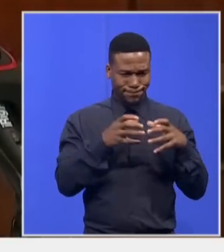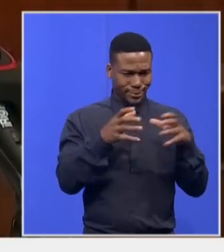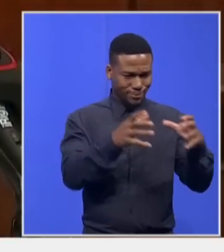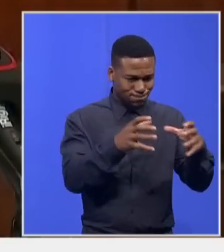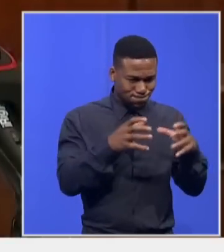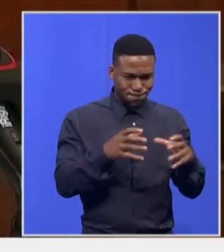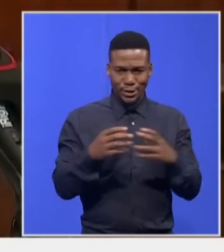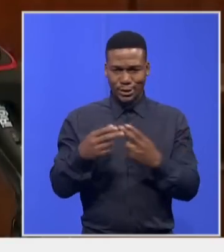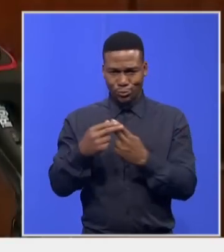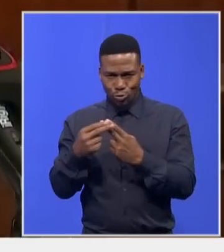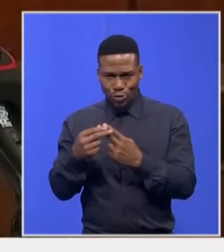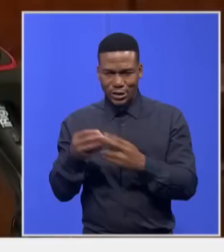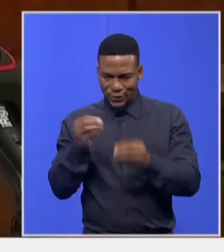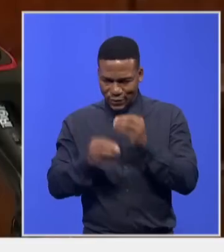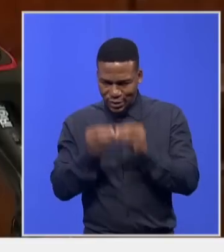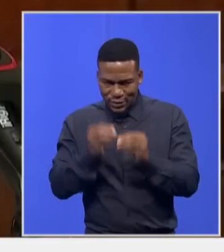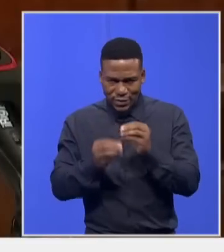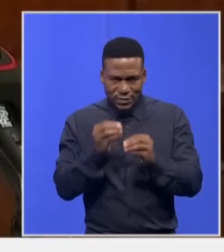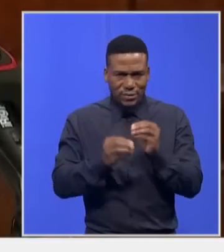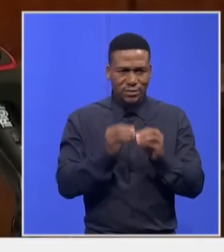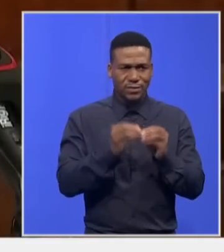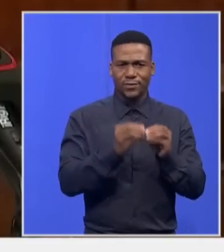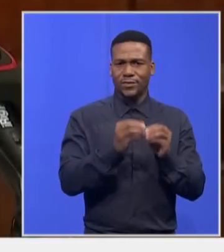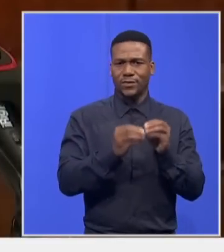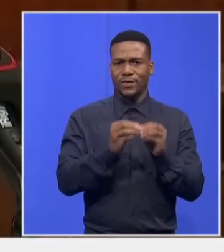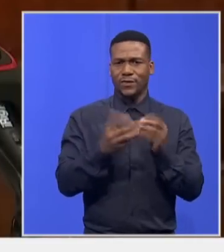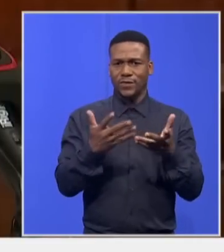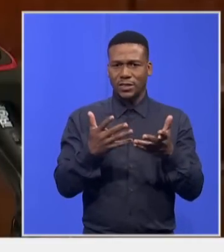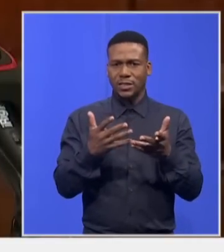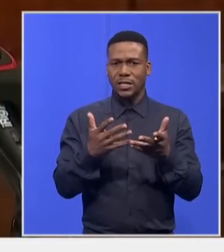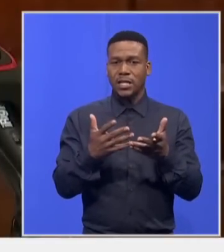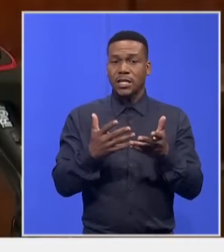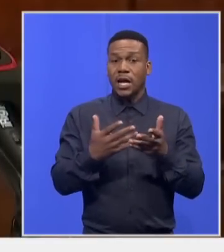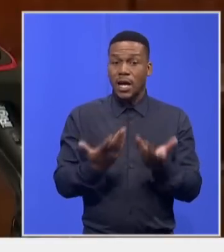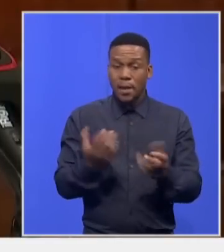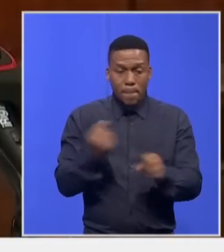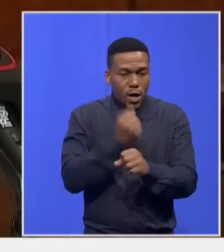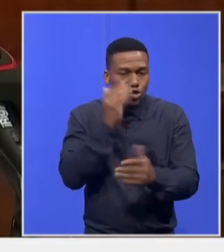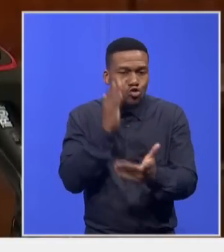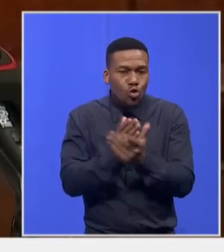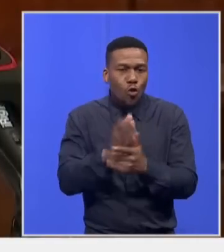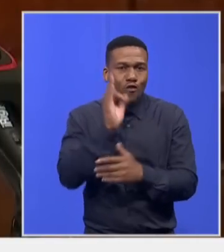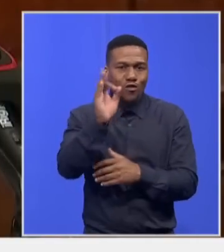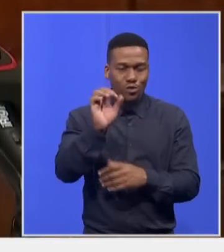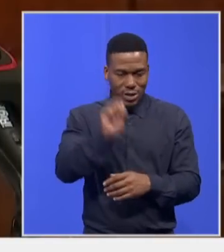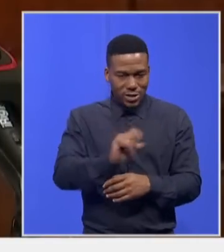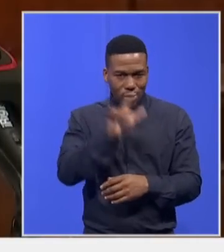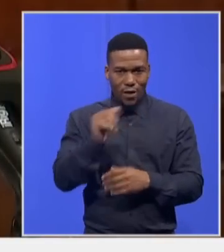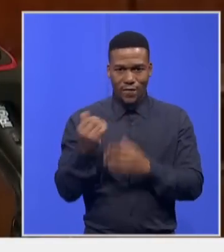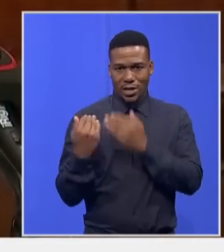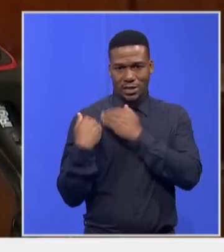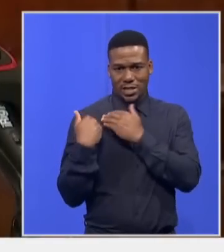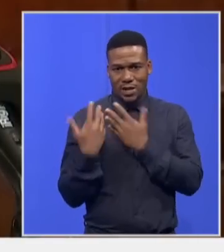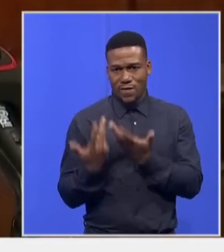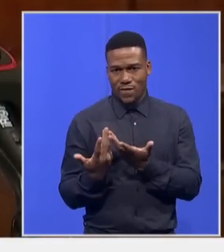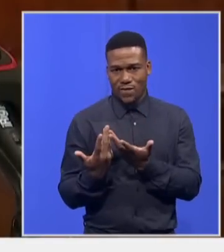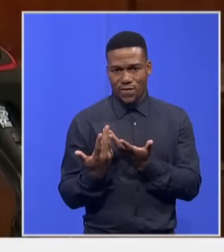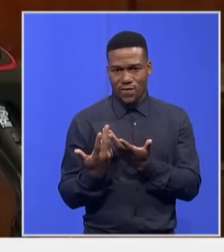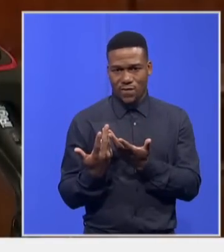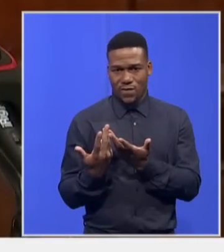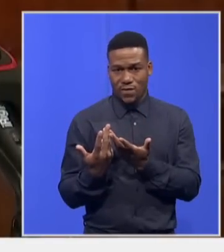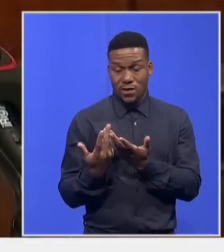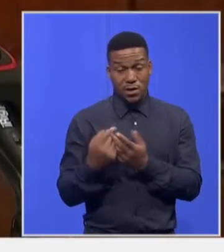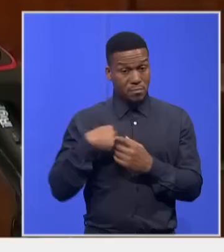plant maintenance and secure the future of this country and posterity. I think that's the situation